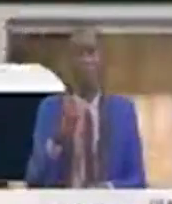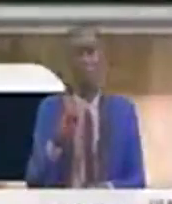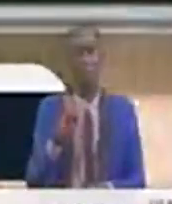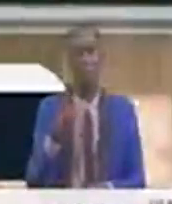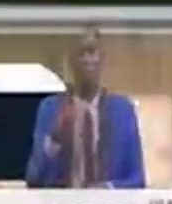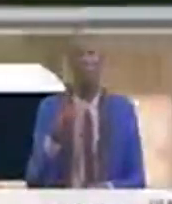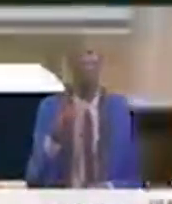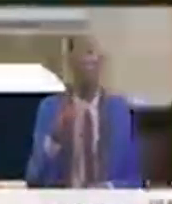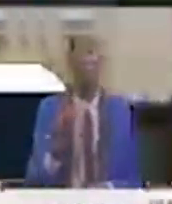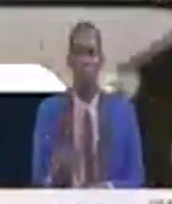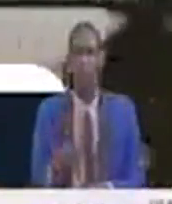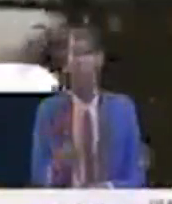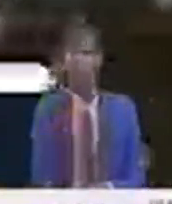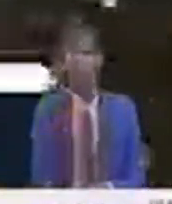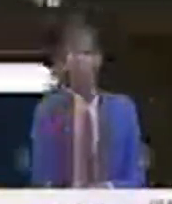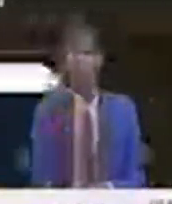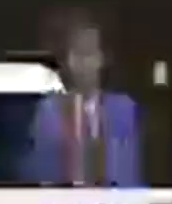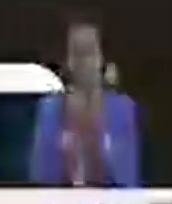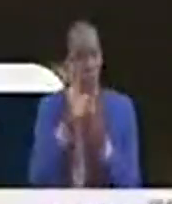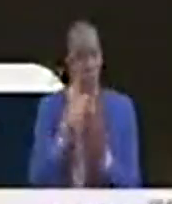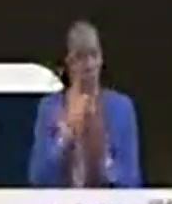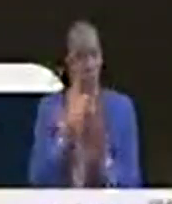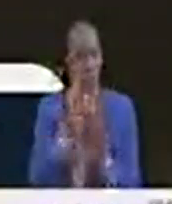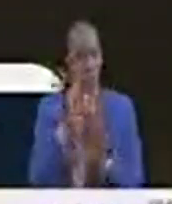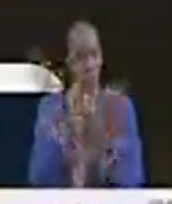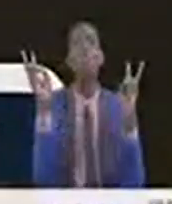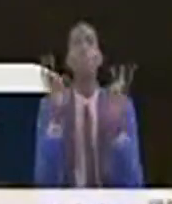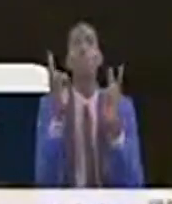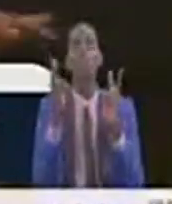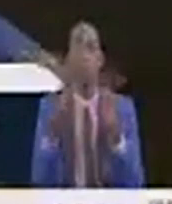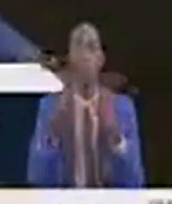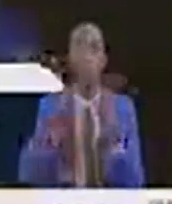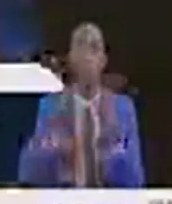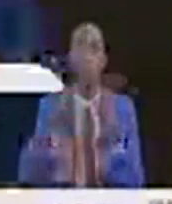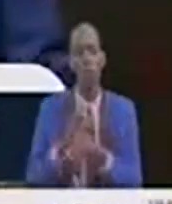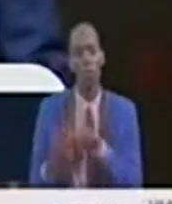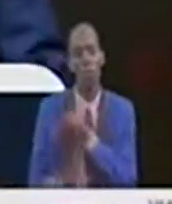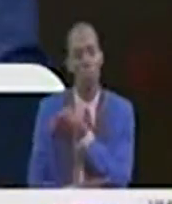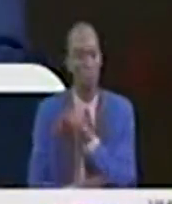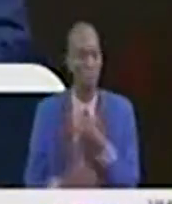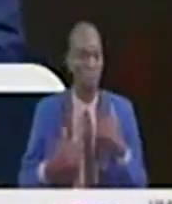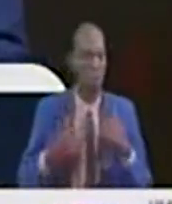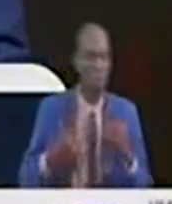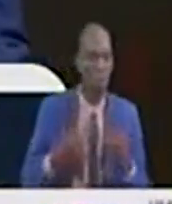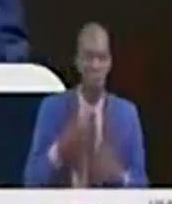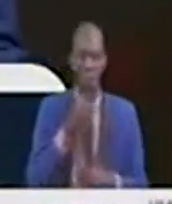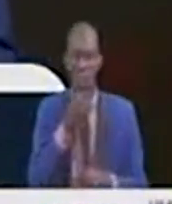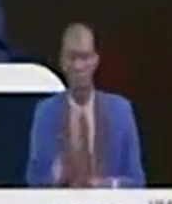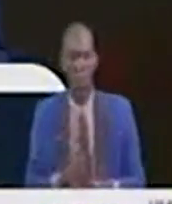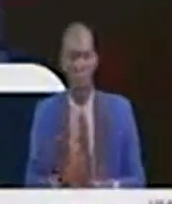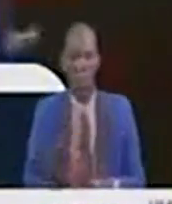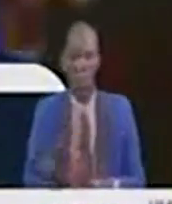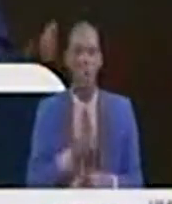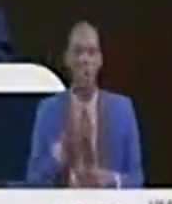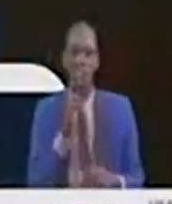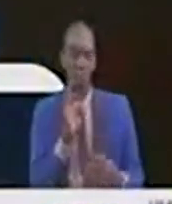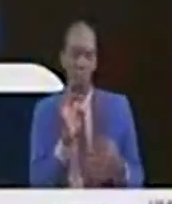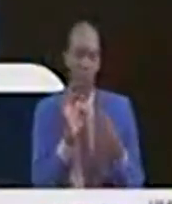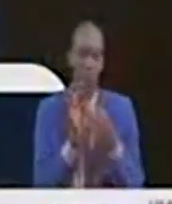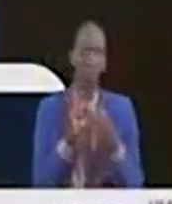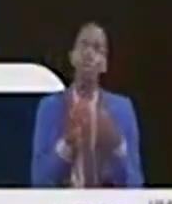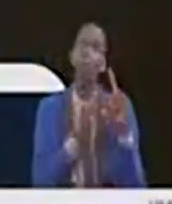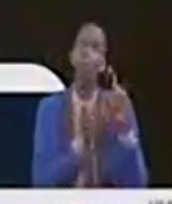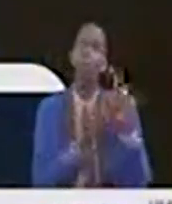over temptation. Saints' victory over temptation. Young or old, we're connected with the Lord, and